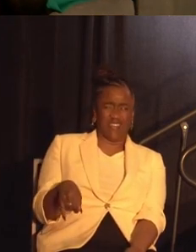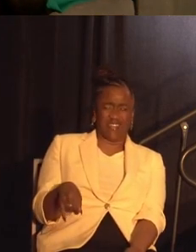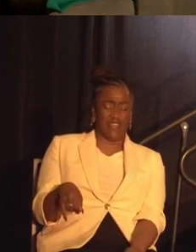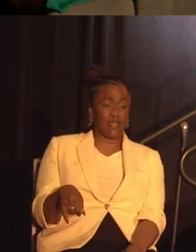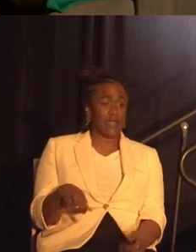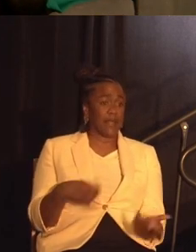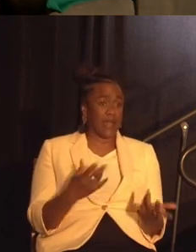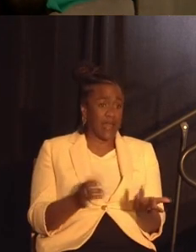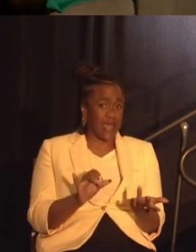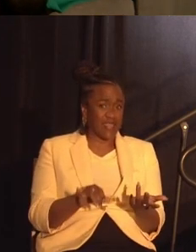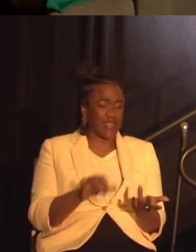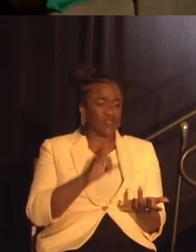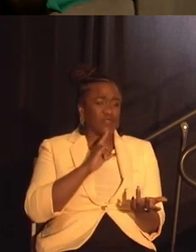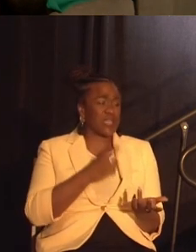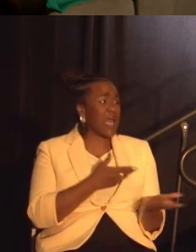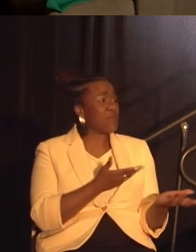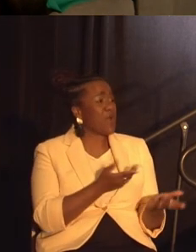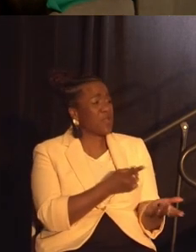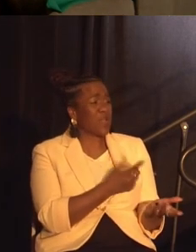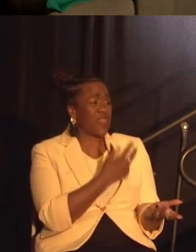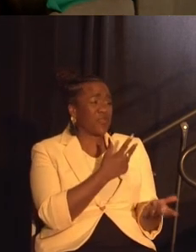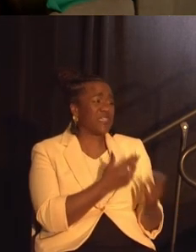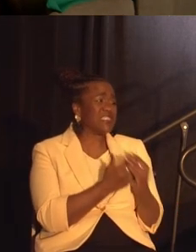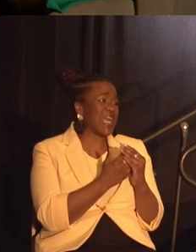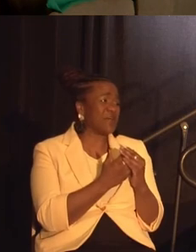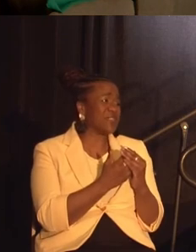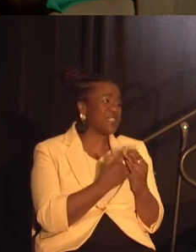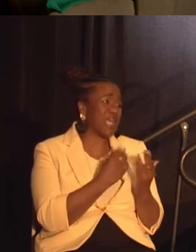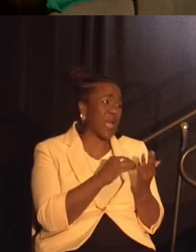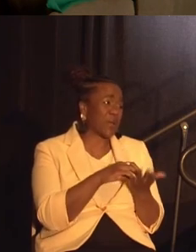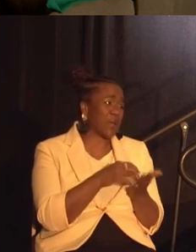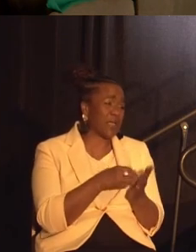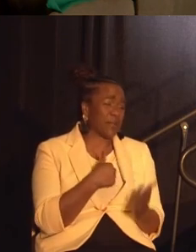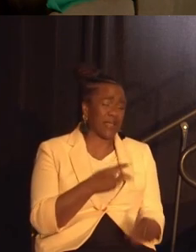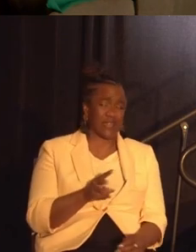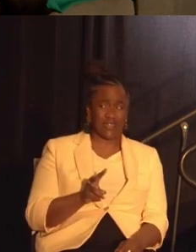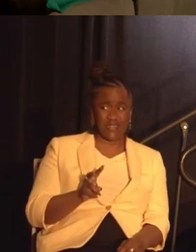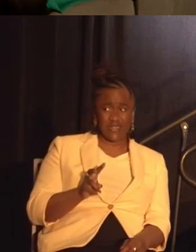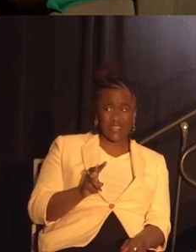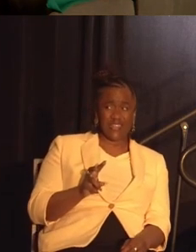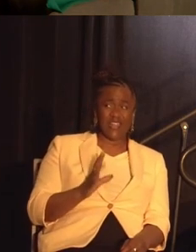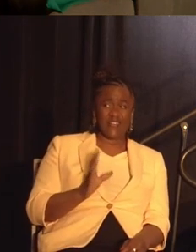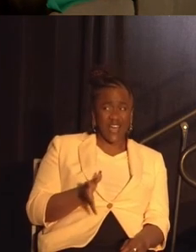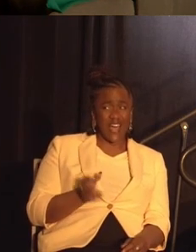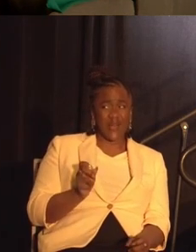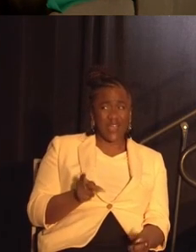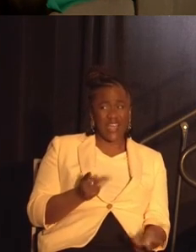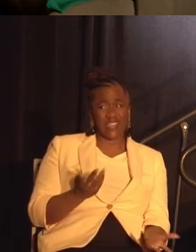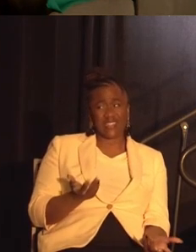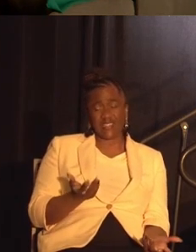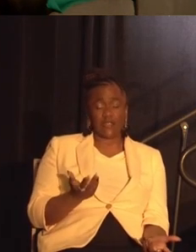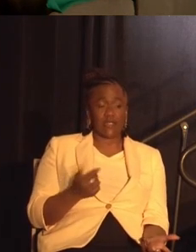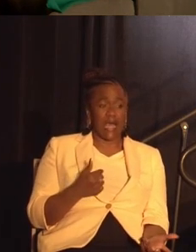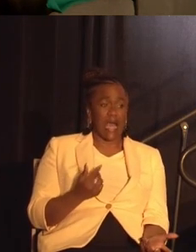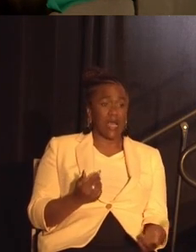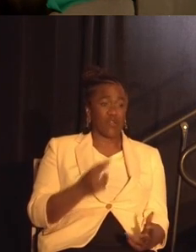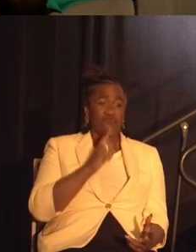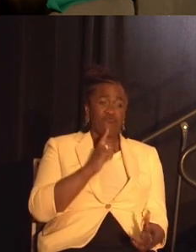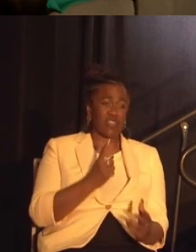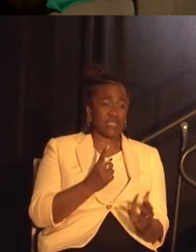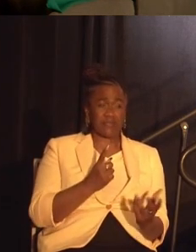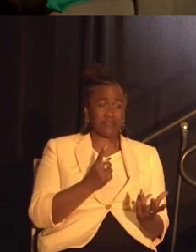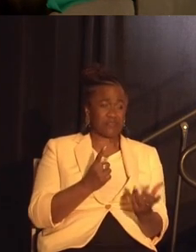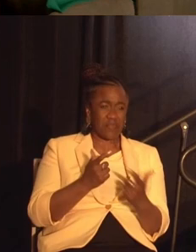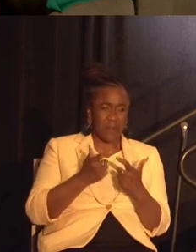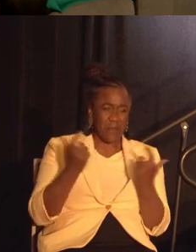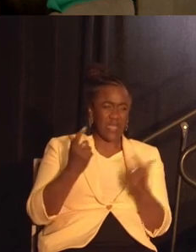they're just like, oh, I brought you like 3 sandwiches, like, you know, and a cookie. And I'm just like, fine, like I'll just, you know, and then I'll take they always want to take